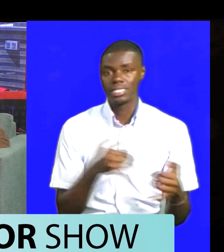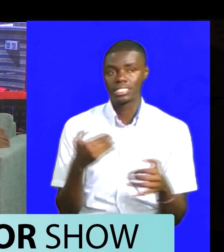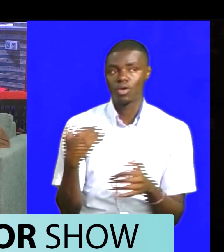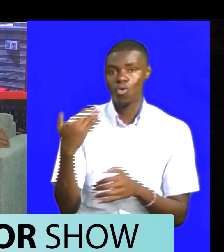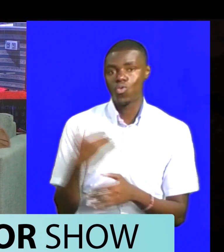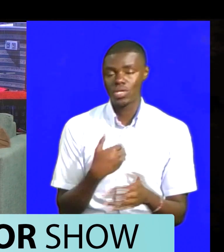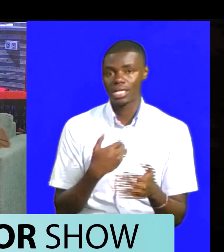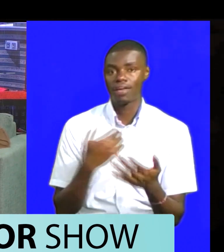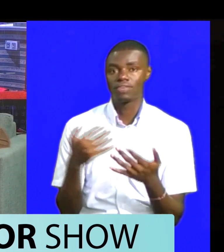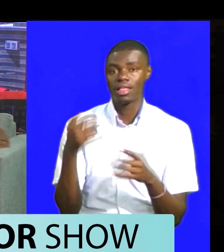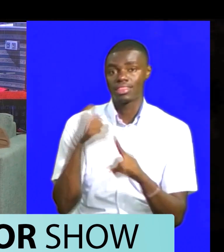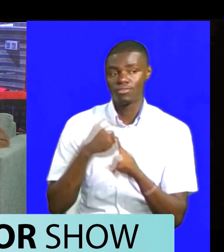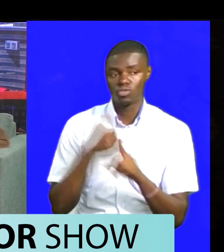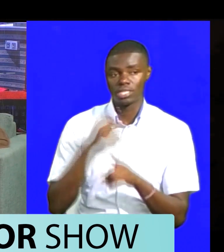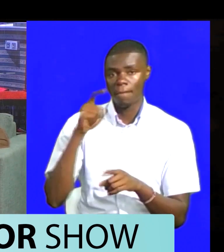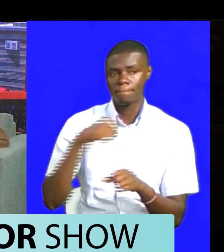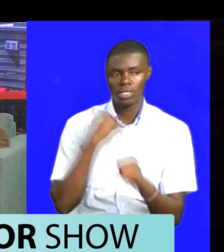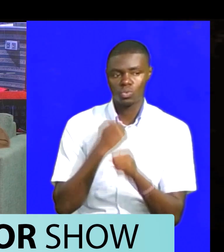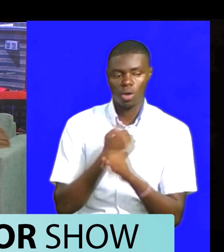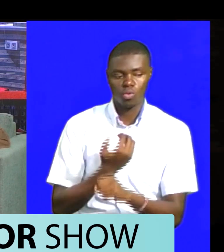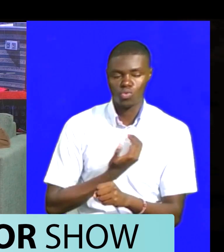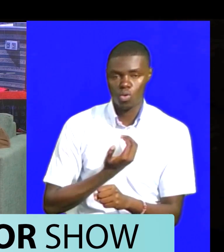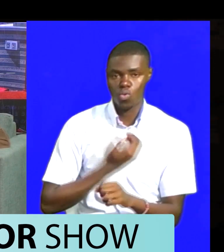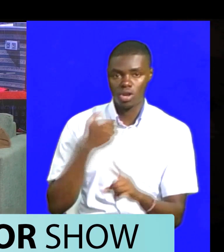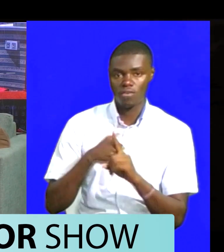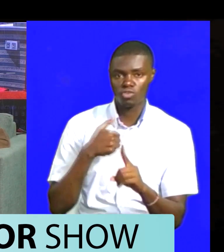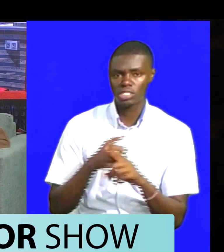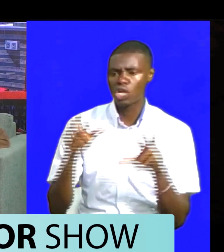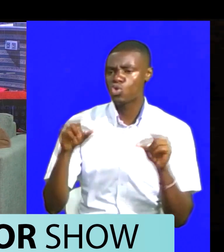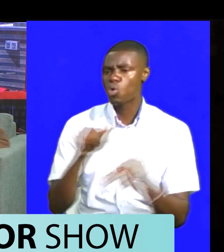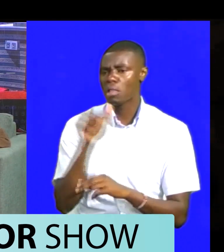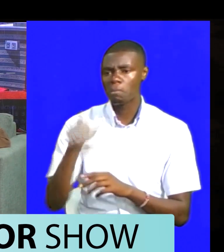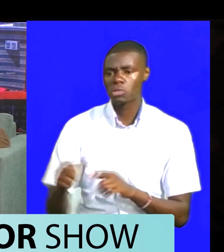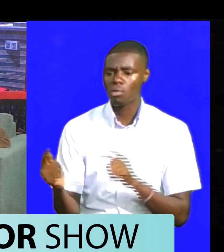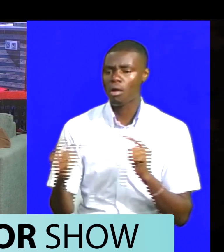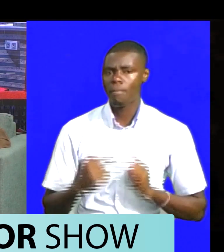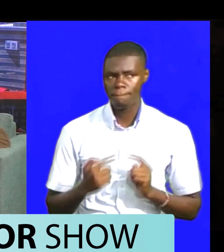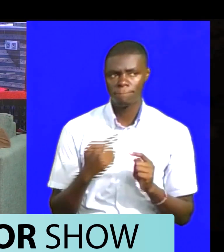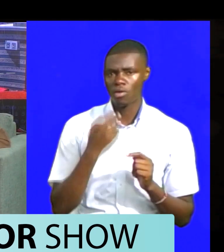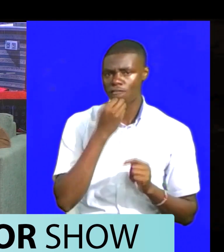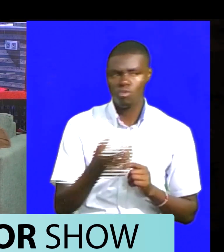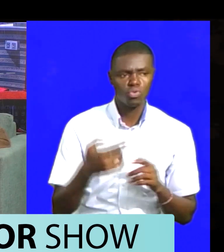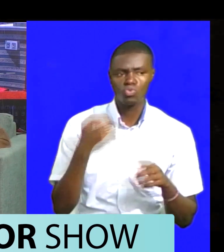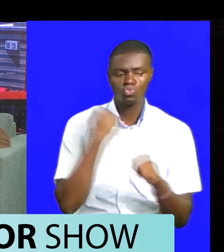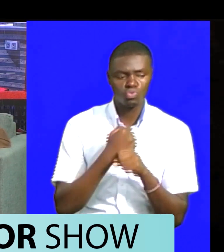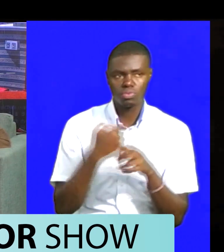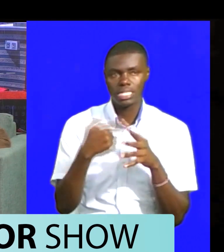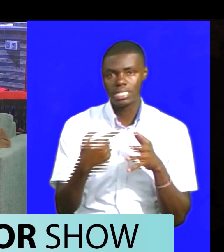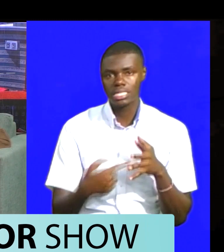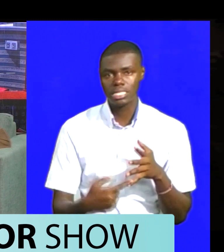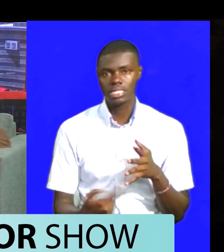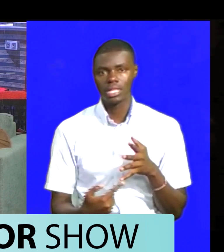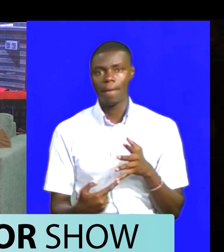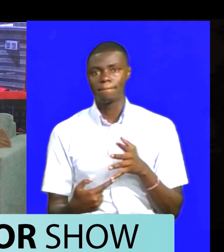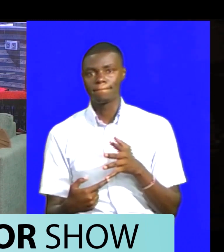advocacies and it's up to you to work on your own advocacy. No one will come and tell you to do this and do this. You have to wake up, you have to